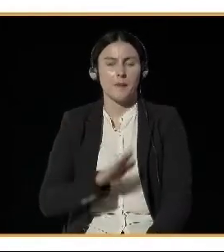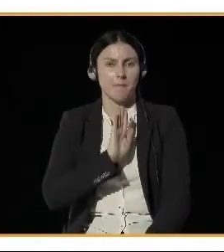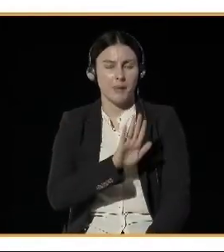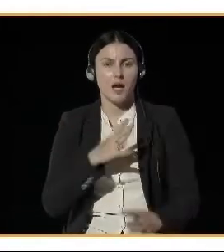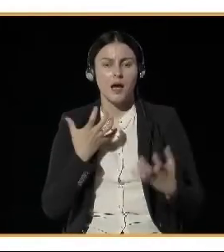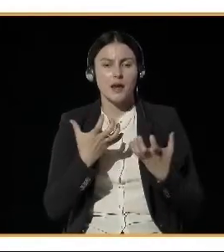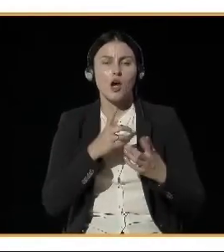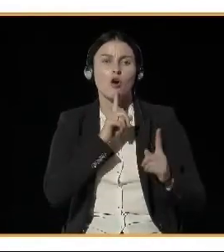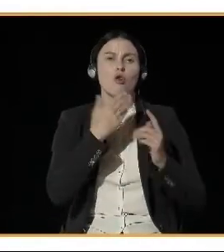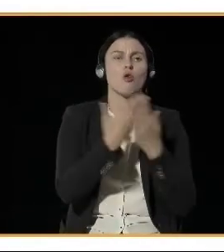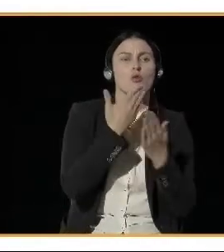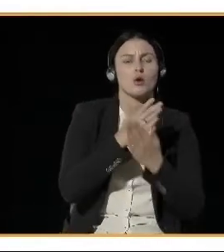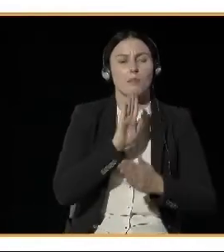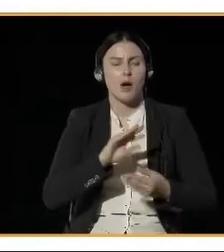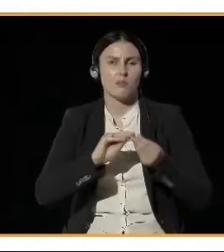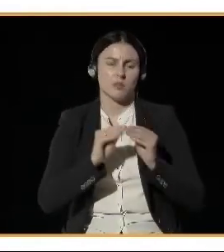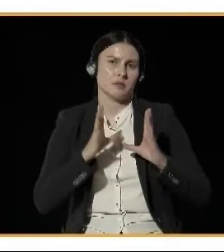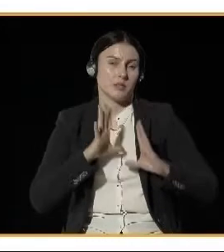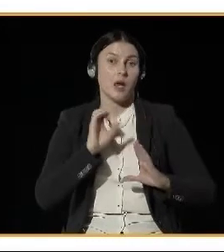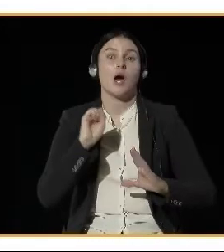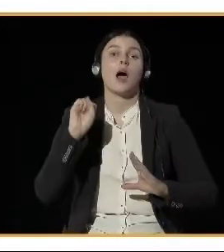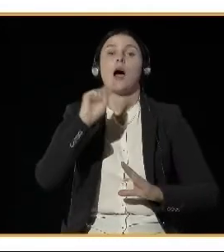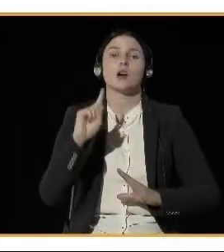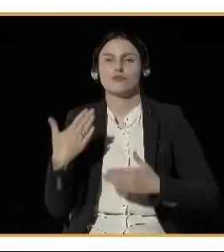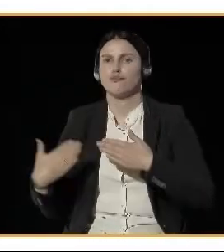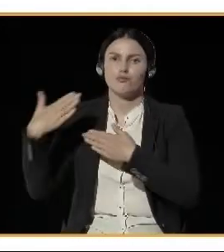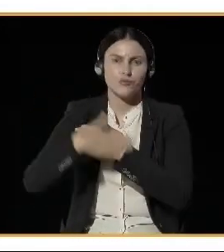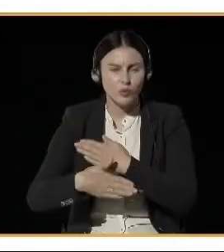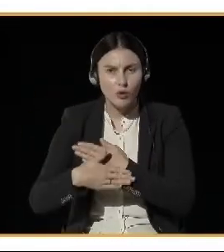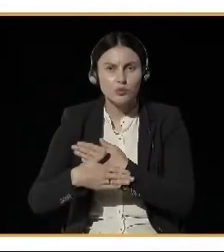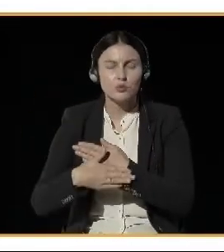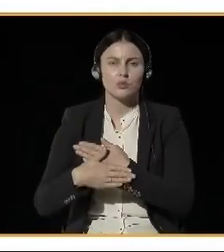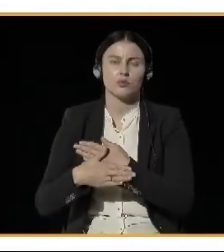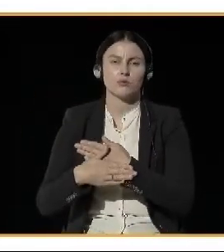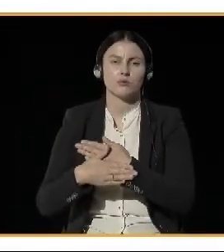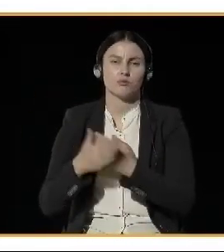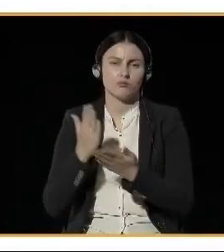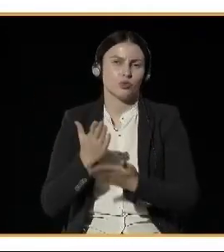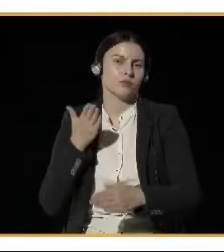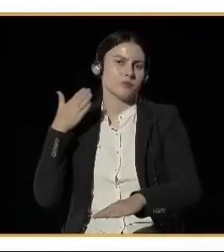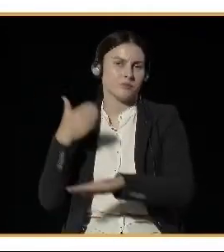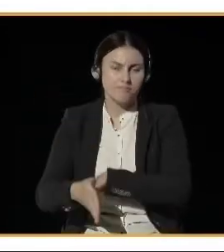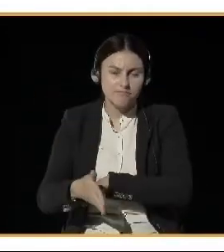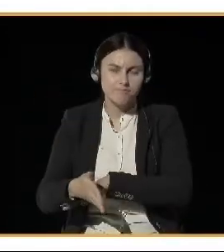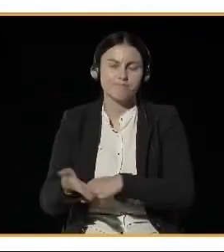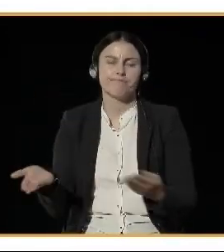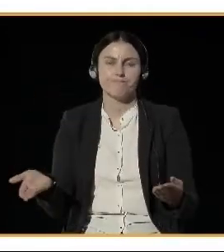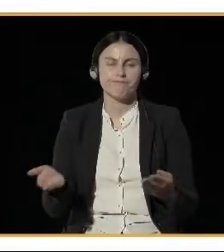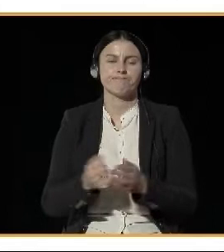until it will be the end, and in such situation, early retirement would be the